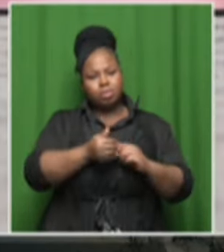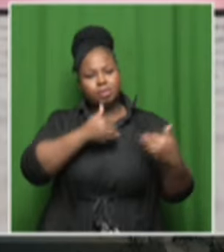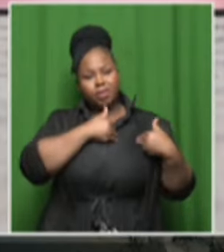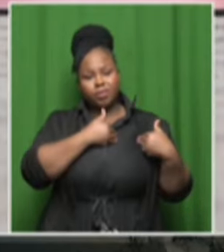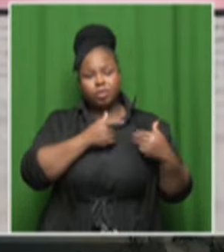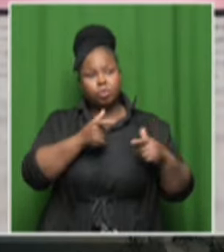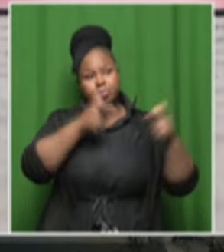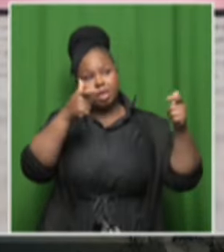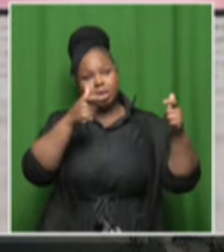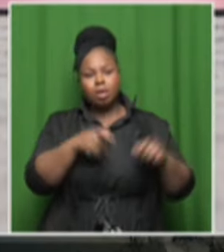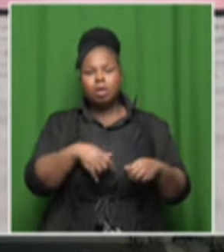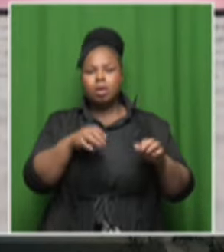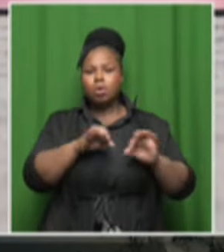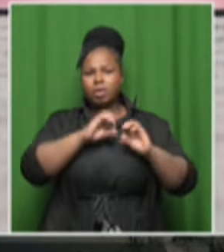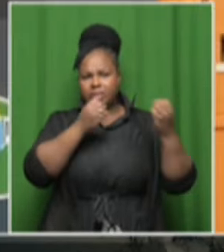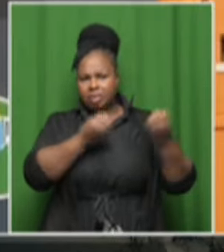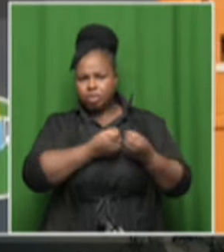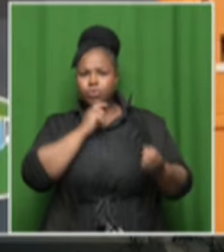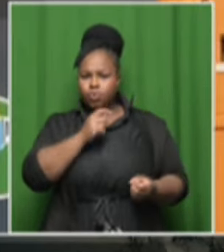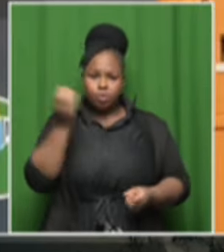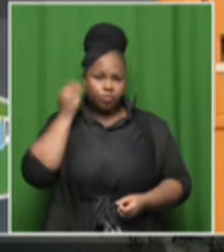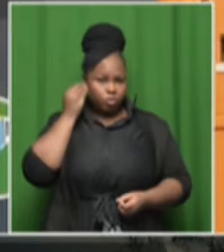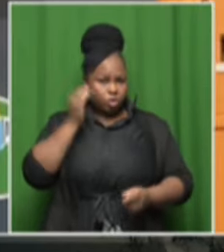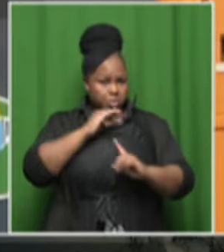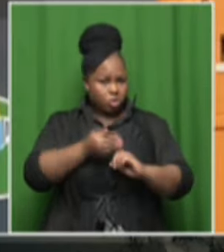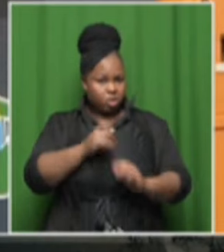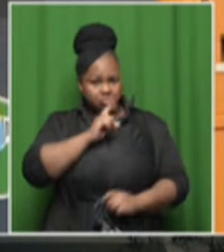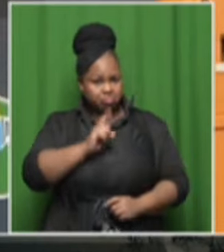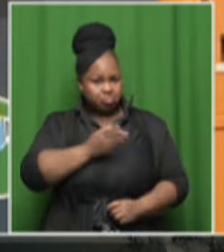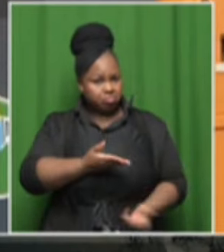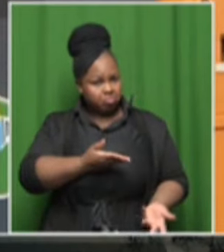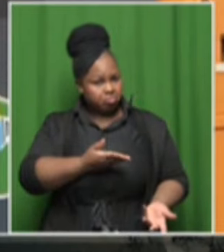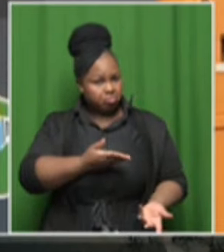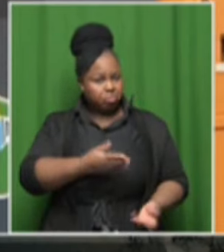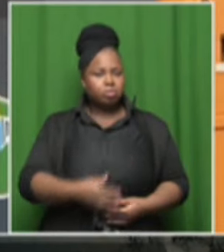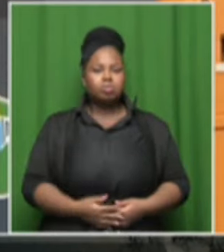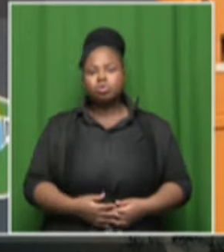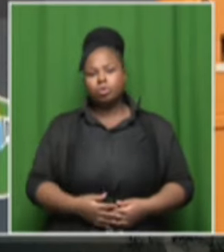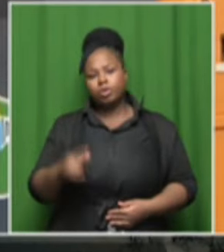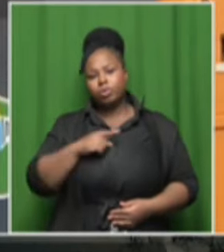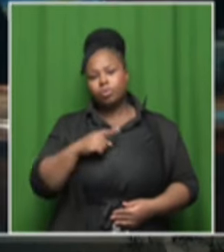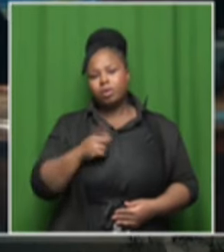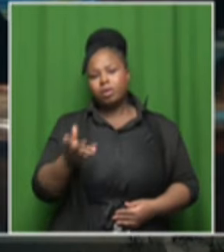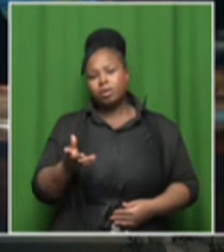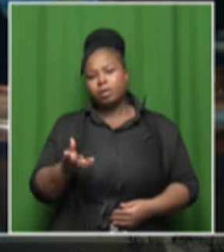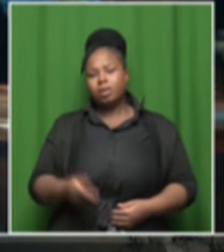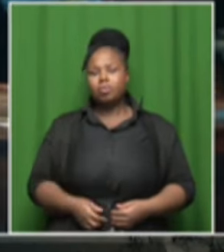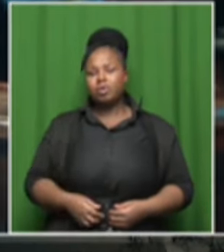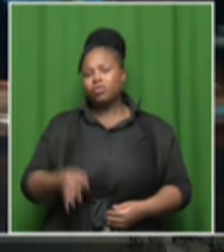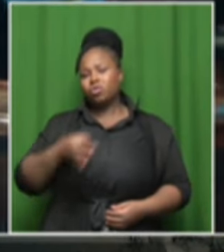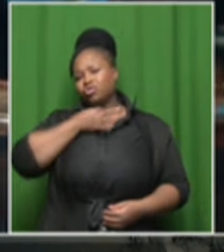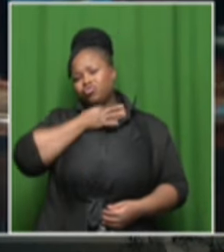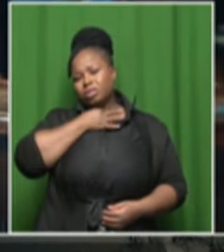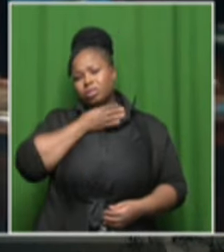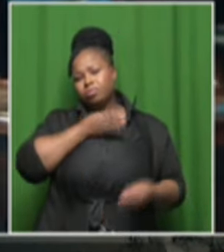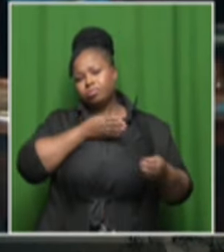organizations protecting our data with the right set of rigor? Are we using the latest security